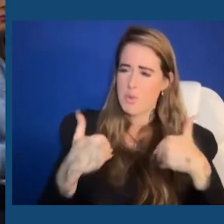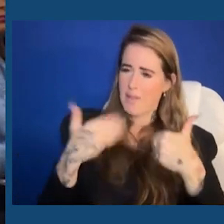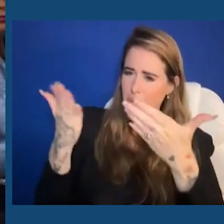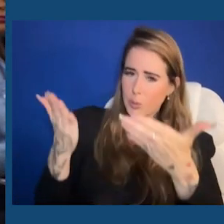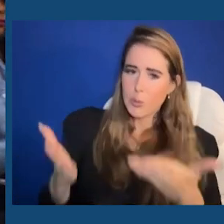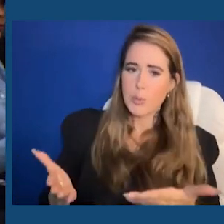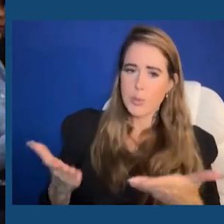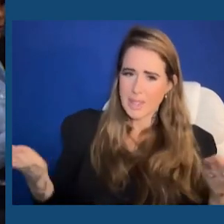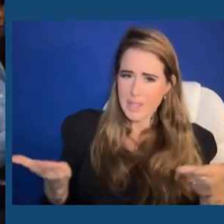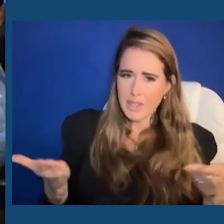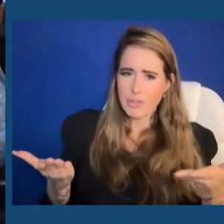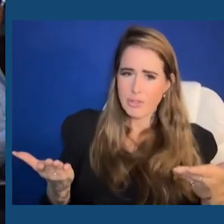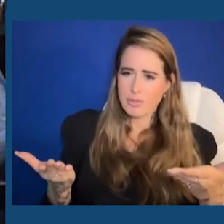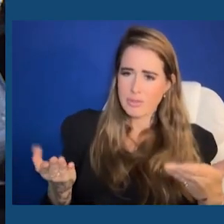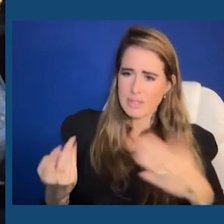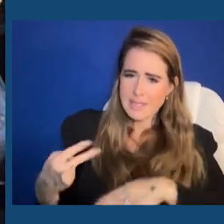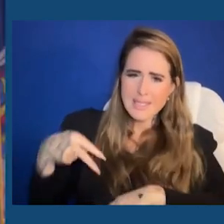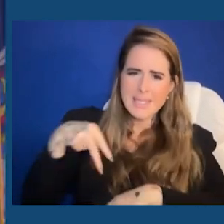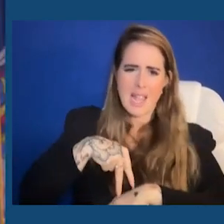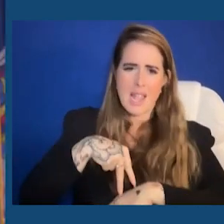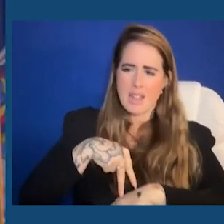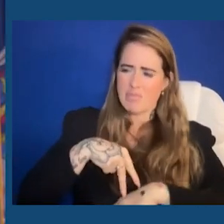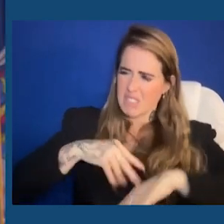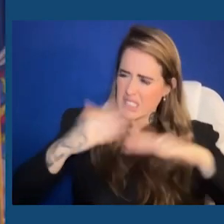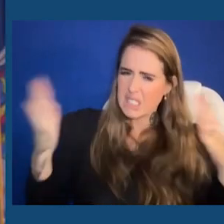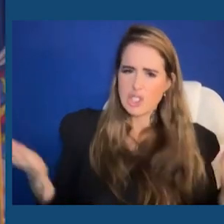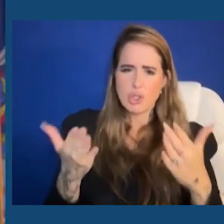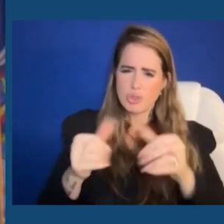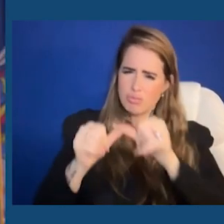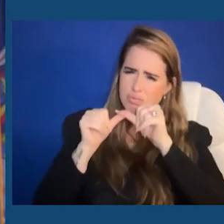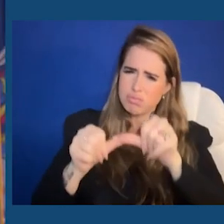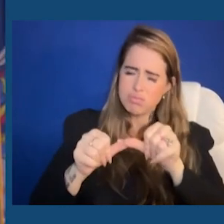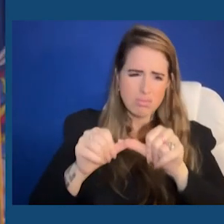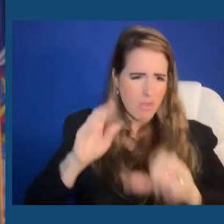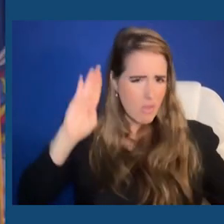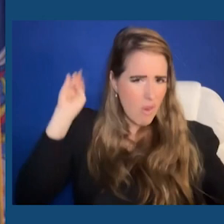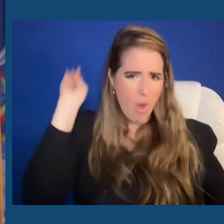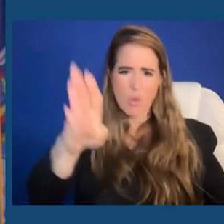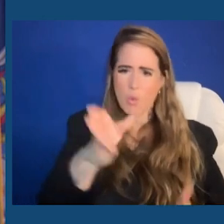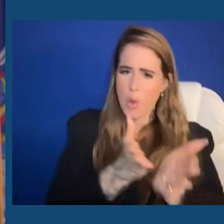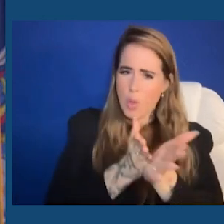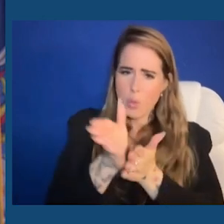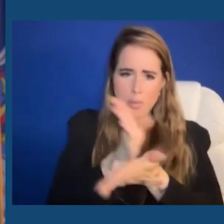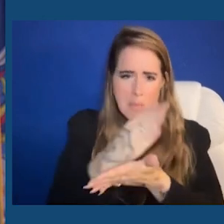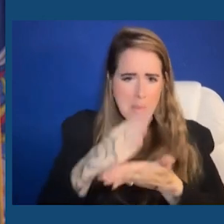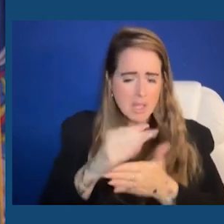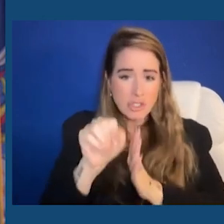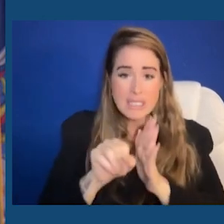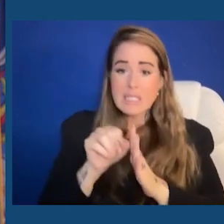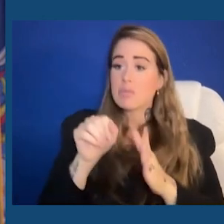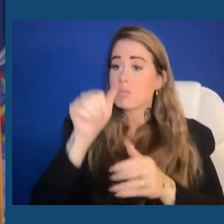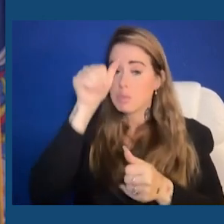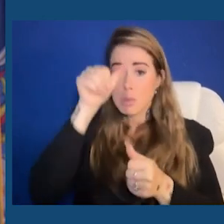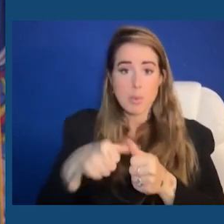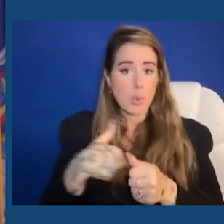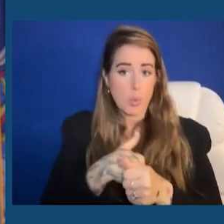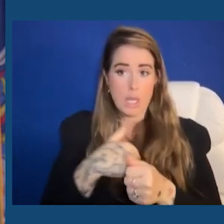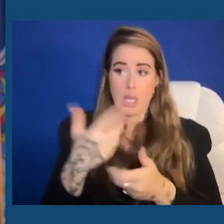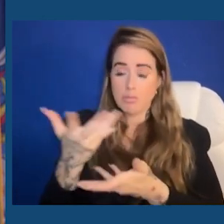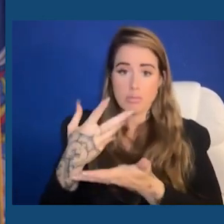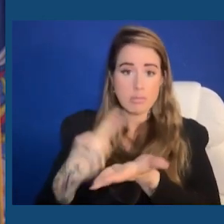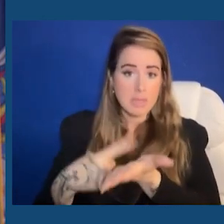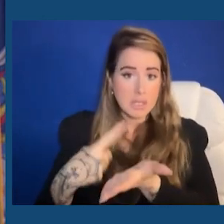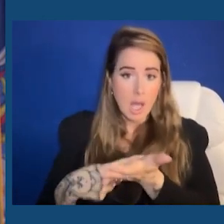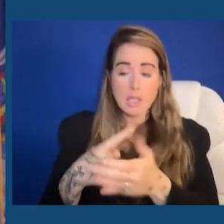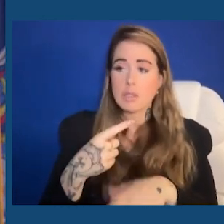stand consistently throughout the budget season, remember we'll touch base, and you'll